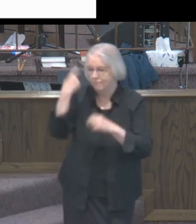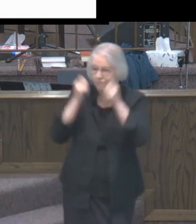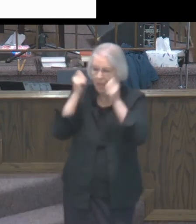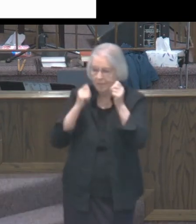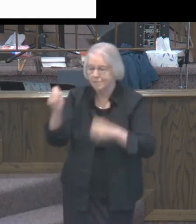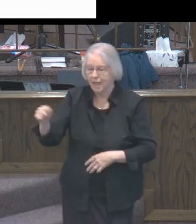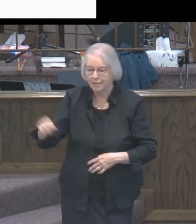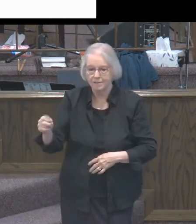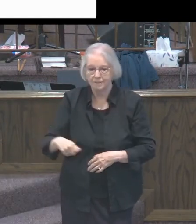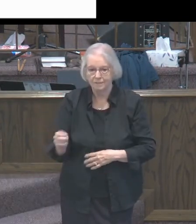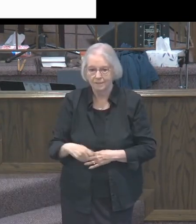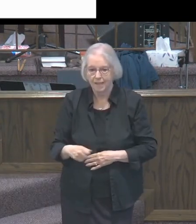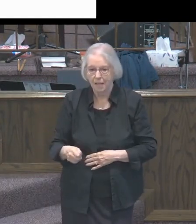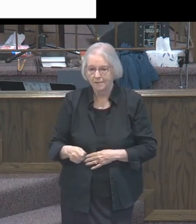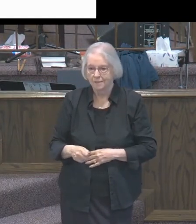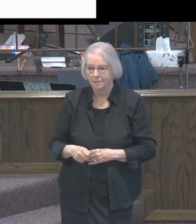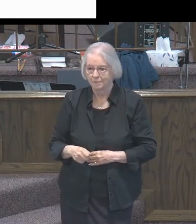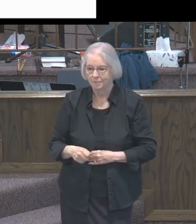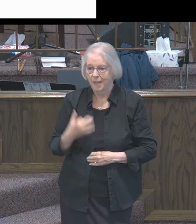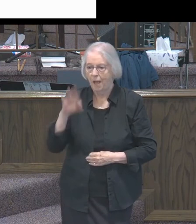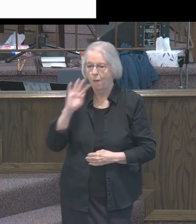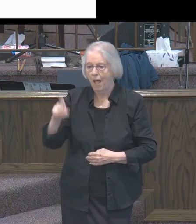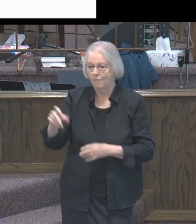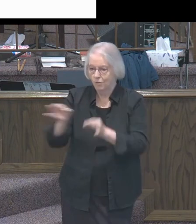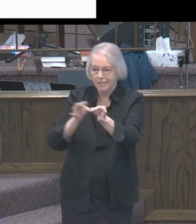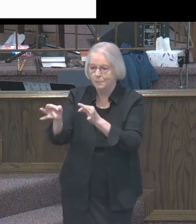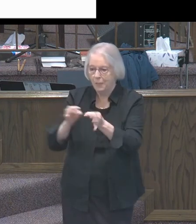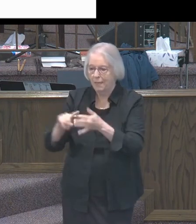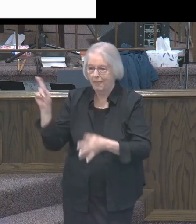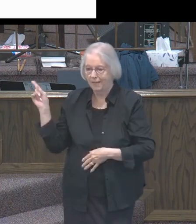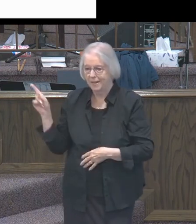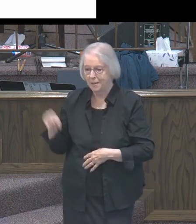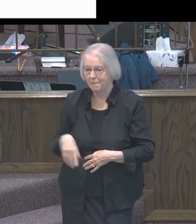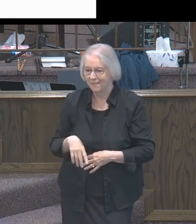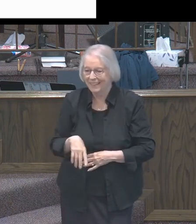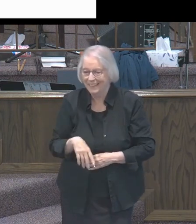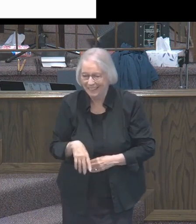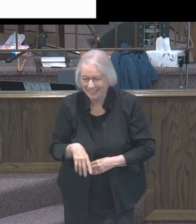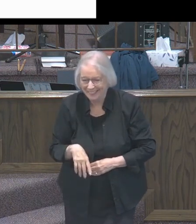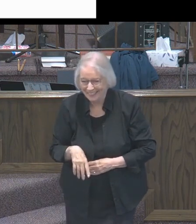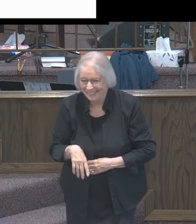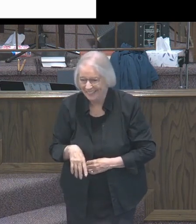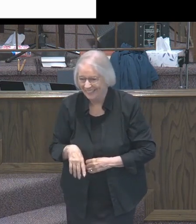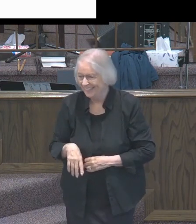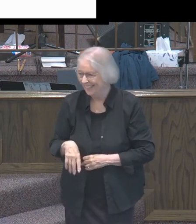human-based spirits. Fruits. I mean, they are not human-based fruits. They are only